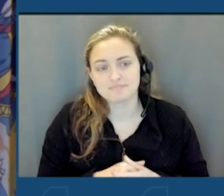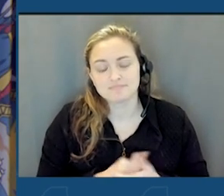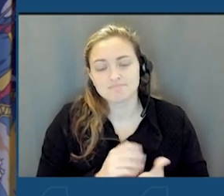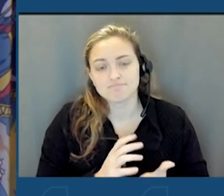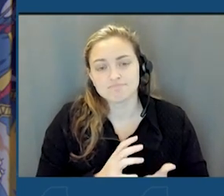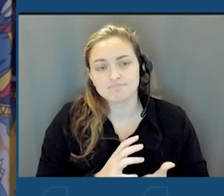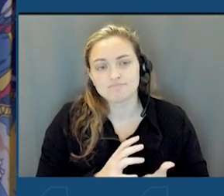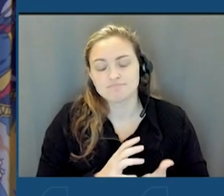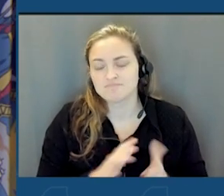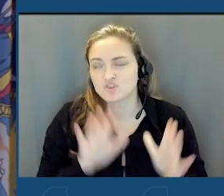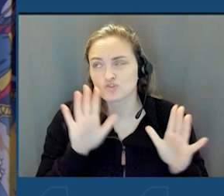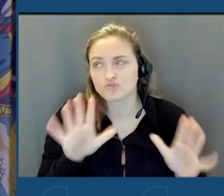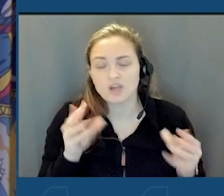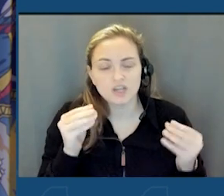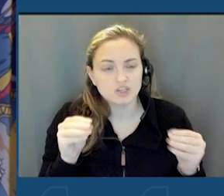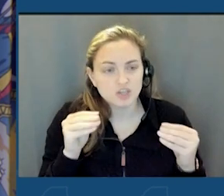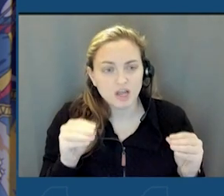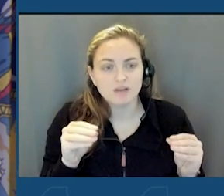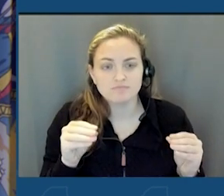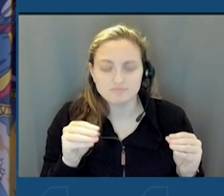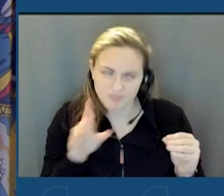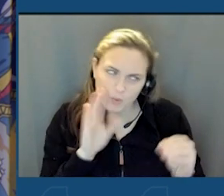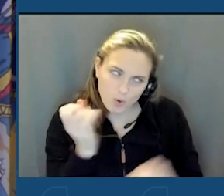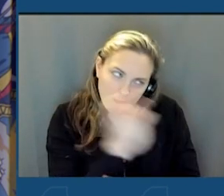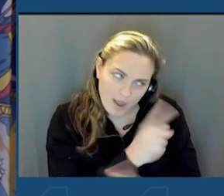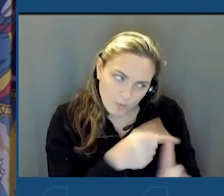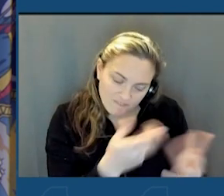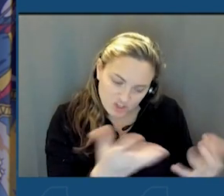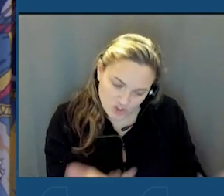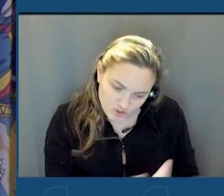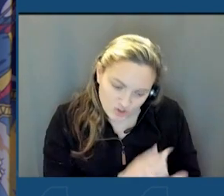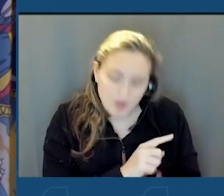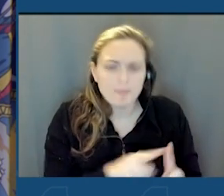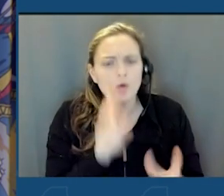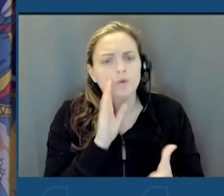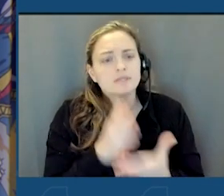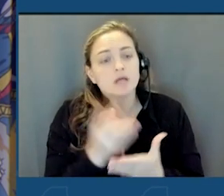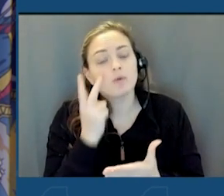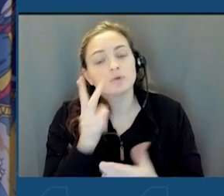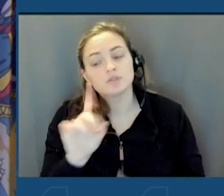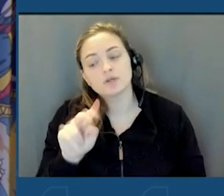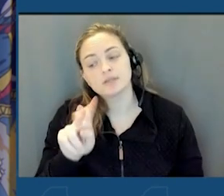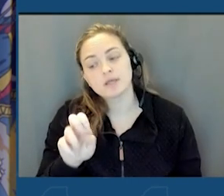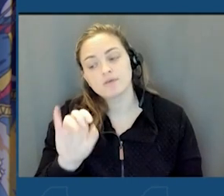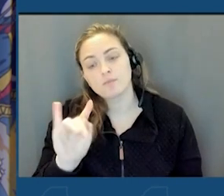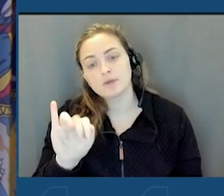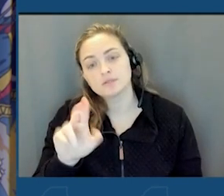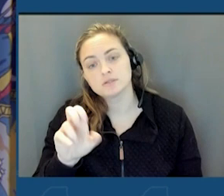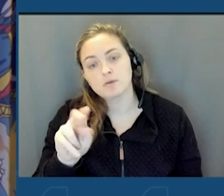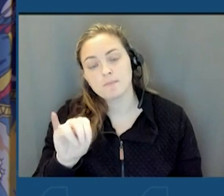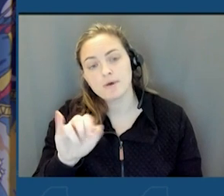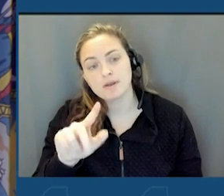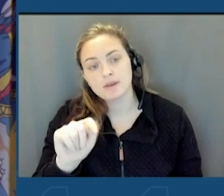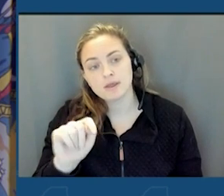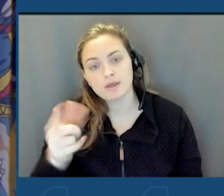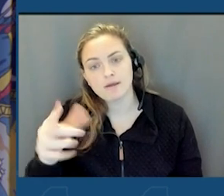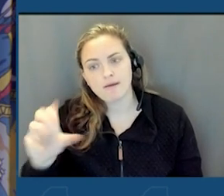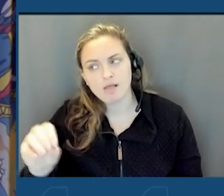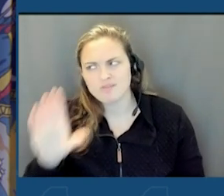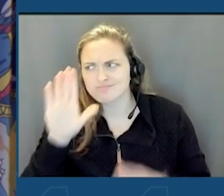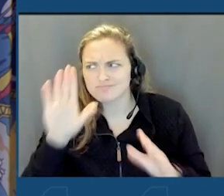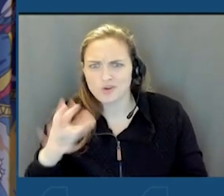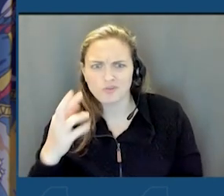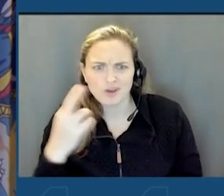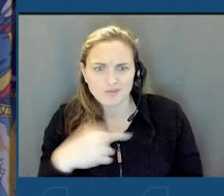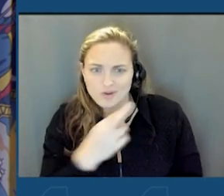Great shop. I'll go back as soon as I'm done here. We stopped and saw Dave Bustamante at Gallo. What a great restaurant that is as